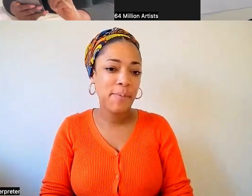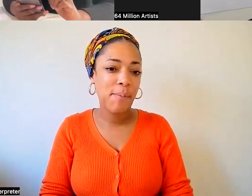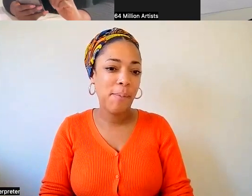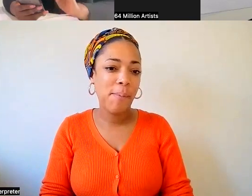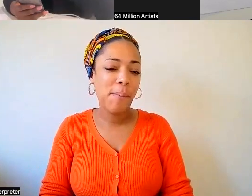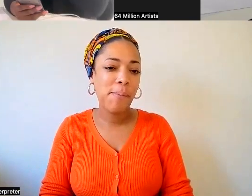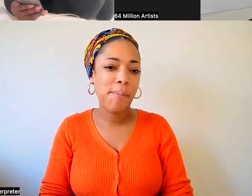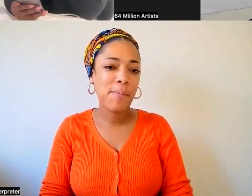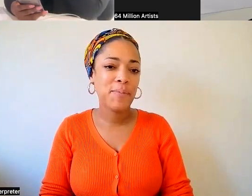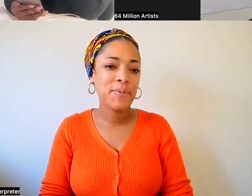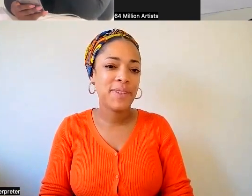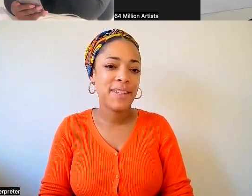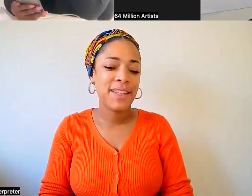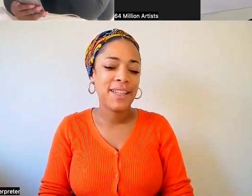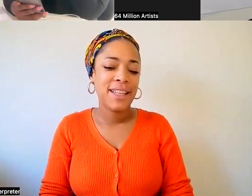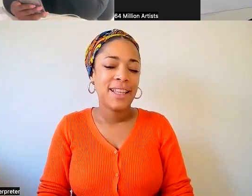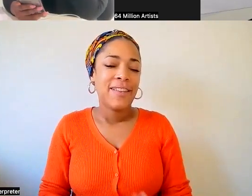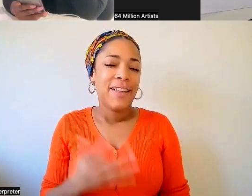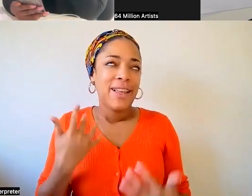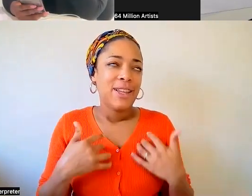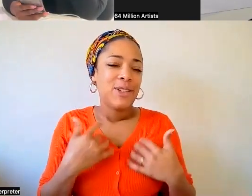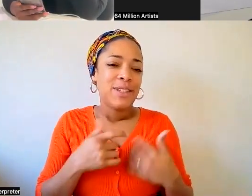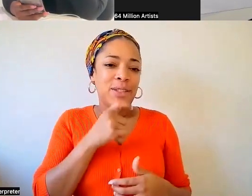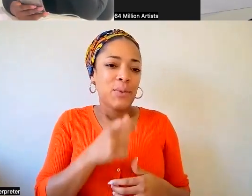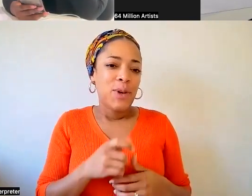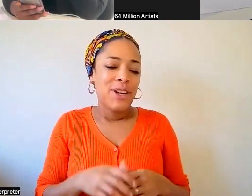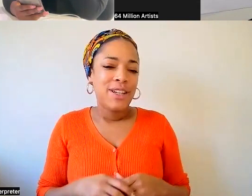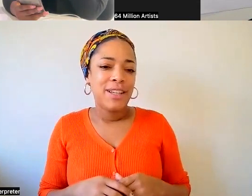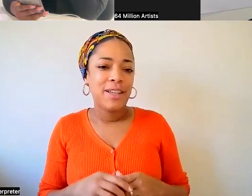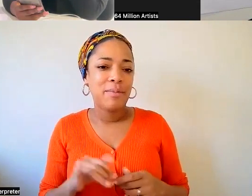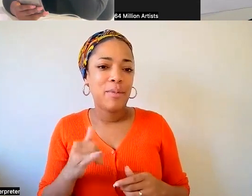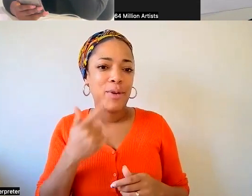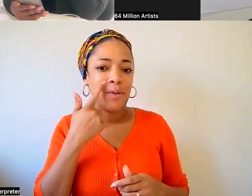think comes up in that poem, which is an interesting word, isn't it? You don't find it in the dictionary.